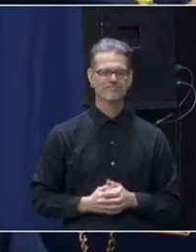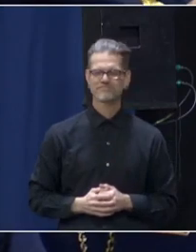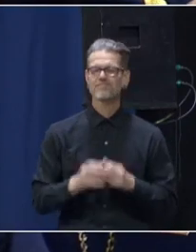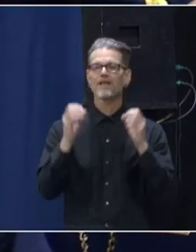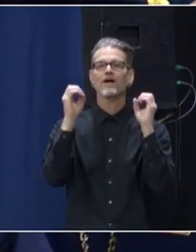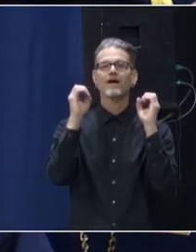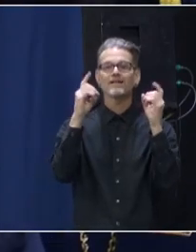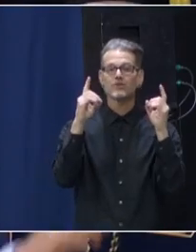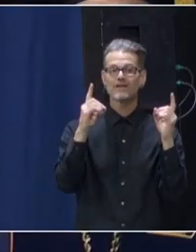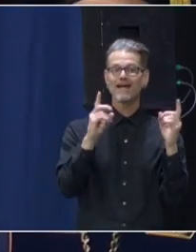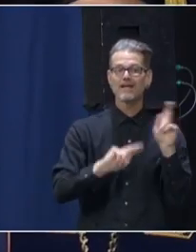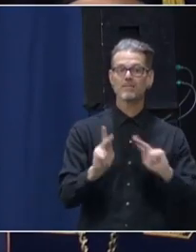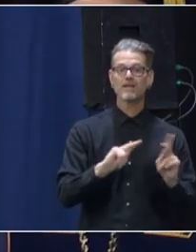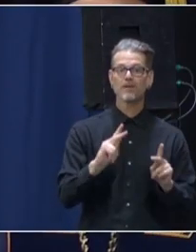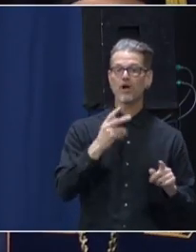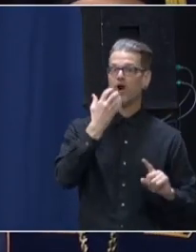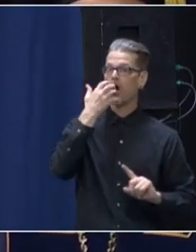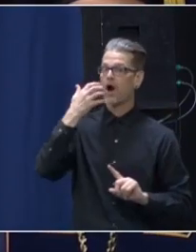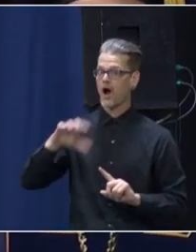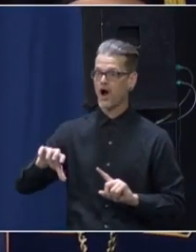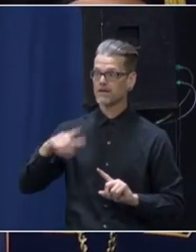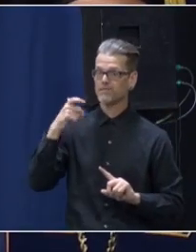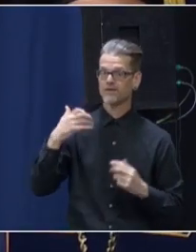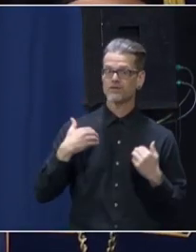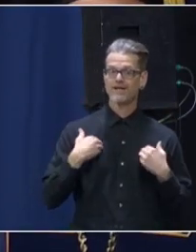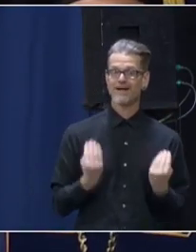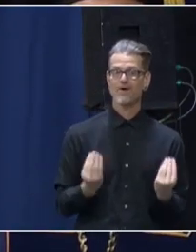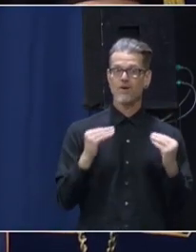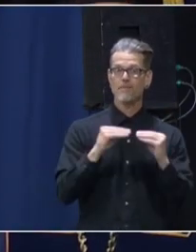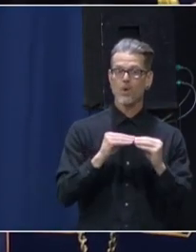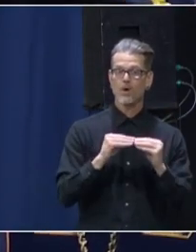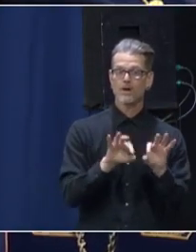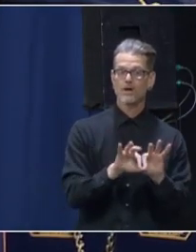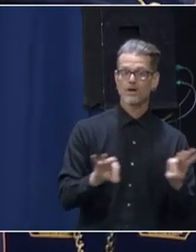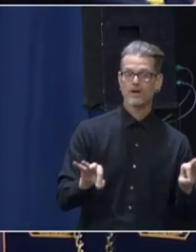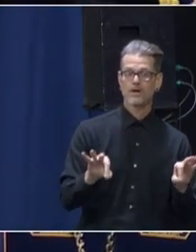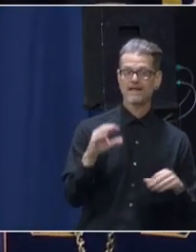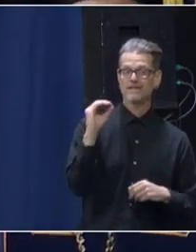Educated people are hot because they have more degrees.